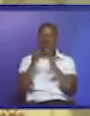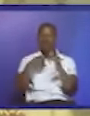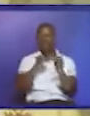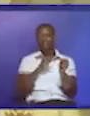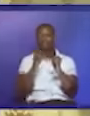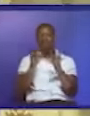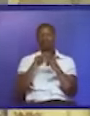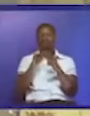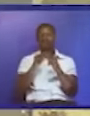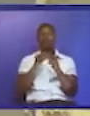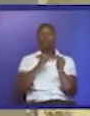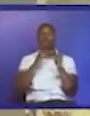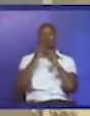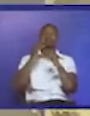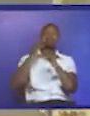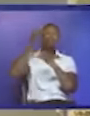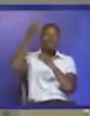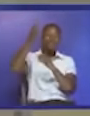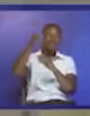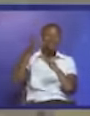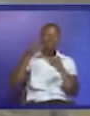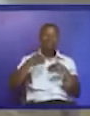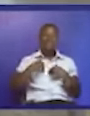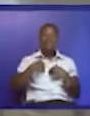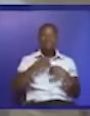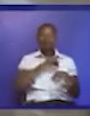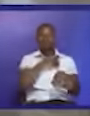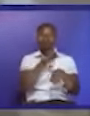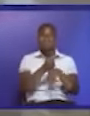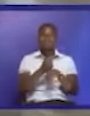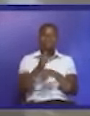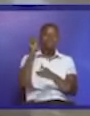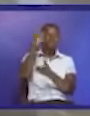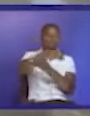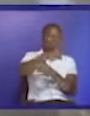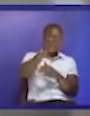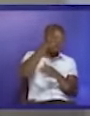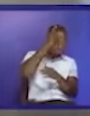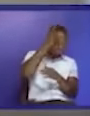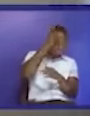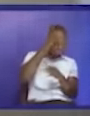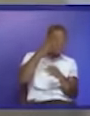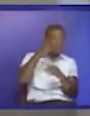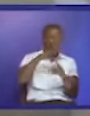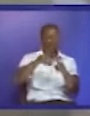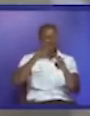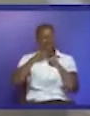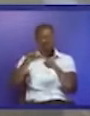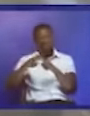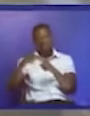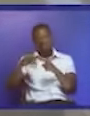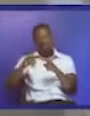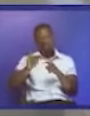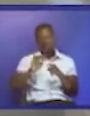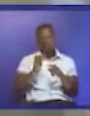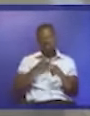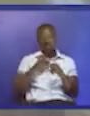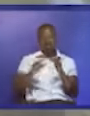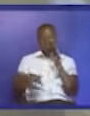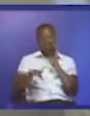to come. We talk a lot about authority over demons. And yet, our